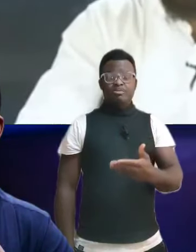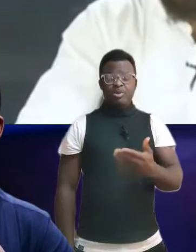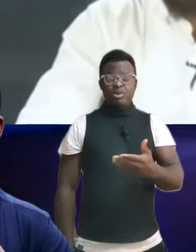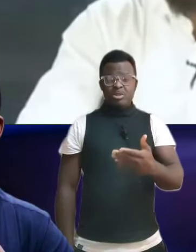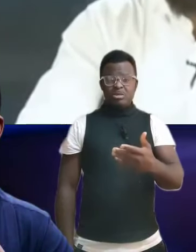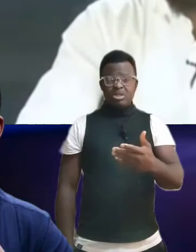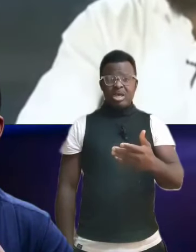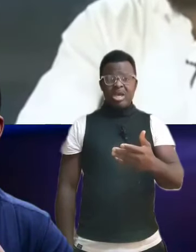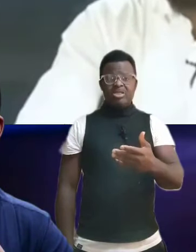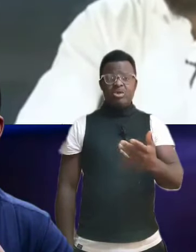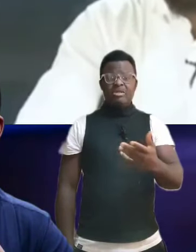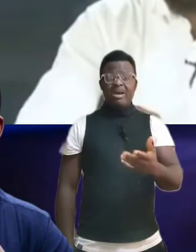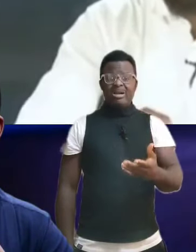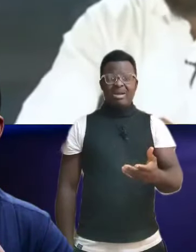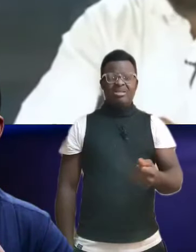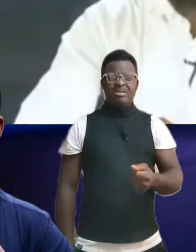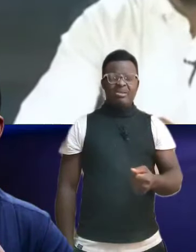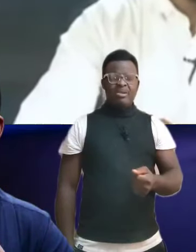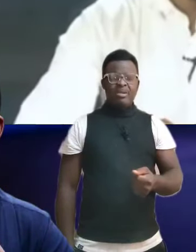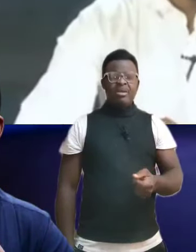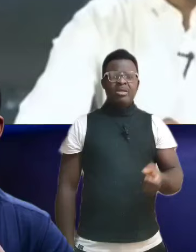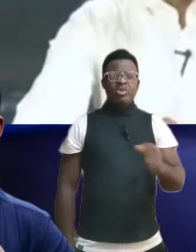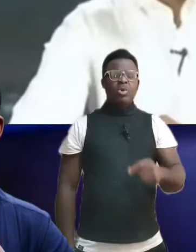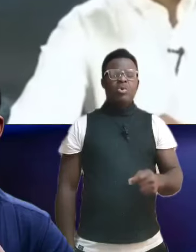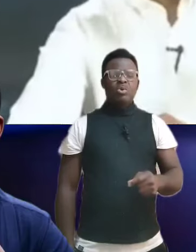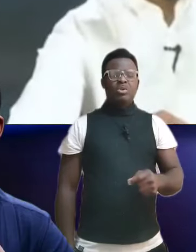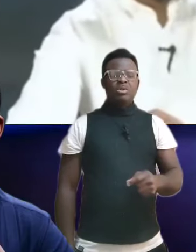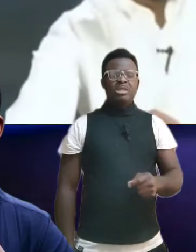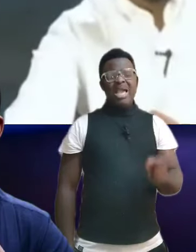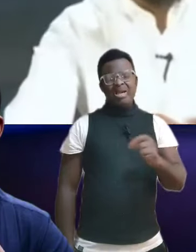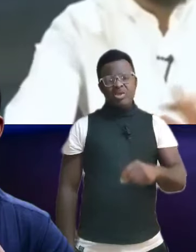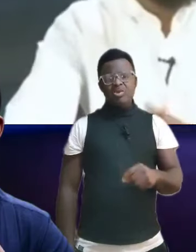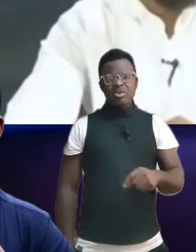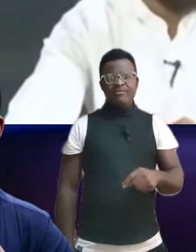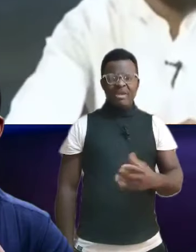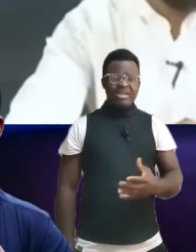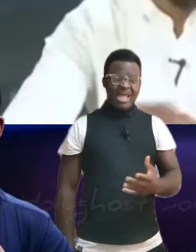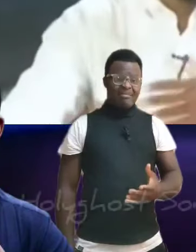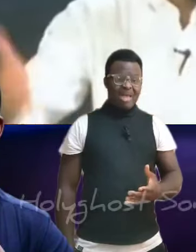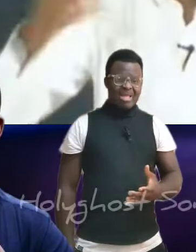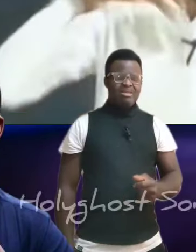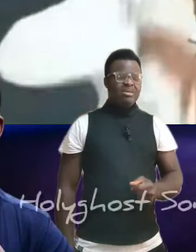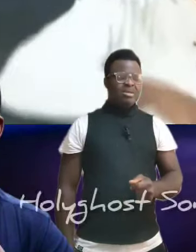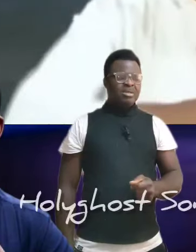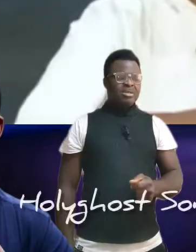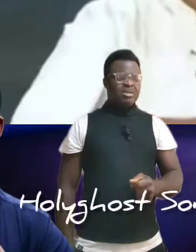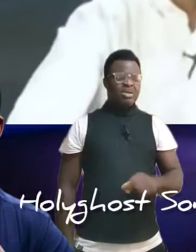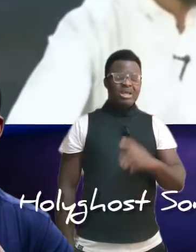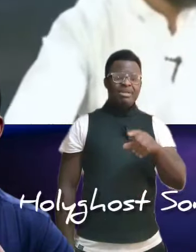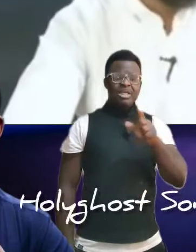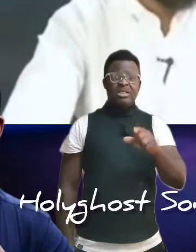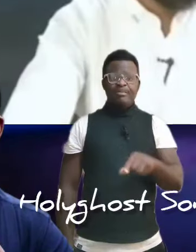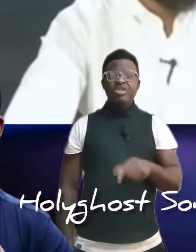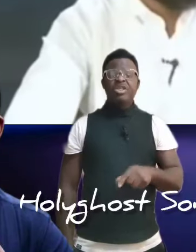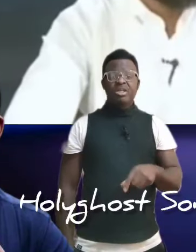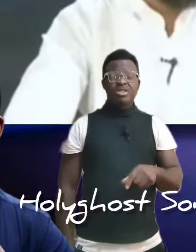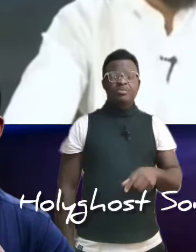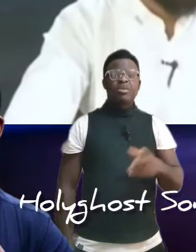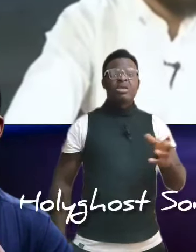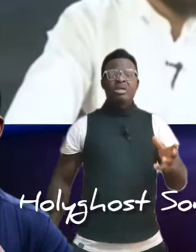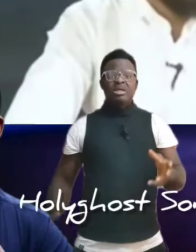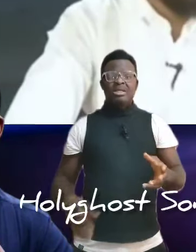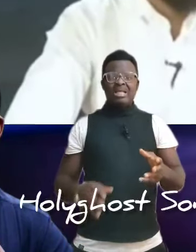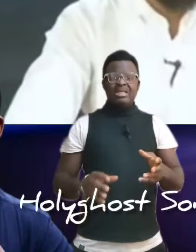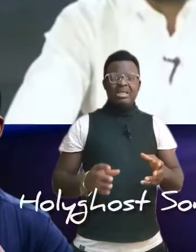of the protesters that were arraigned today in court were released on administrative bail before. They brought back themselves